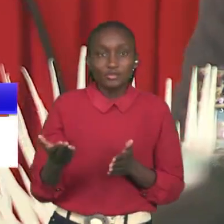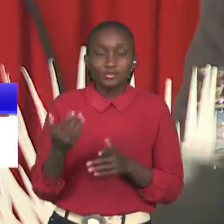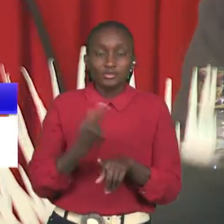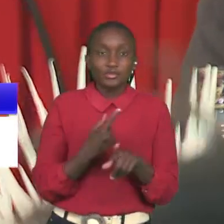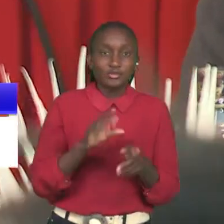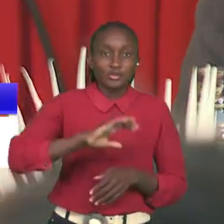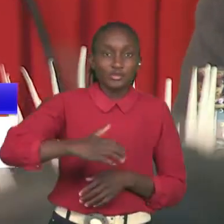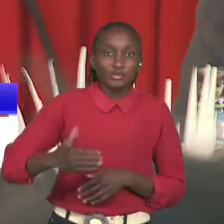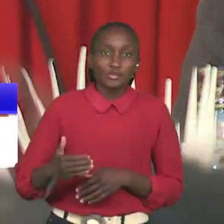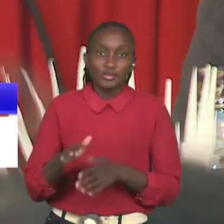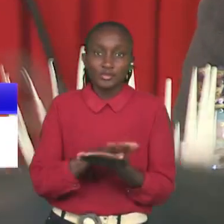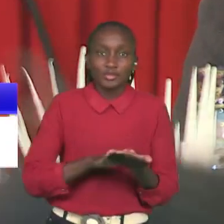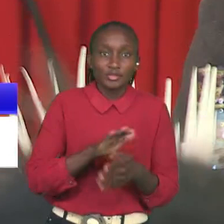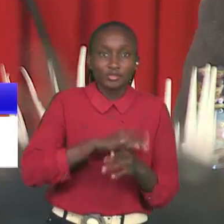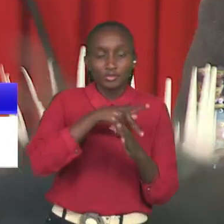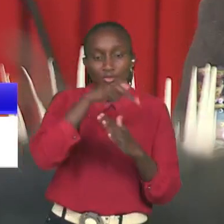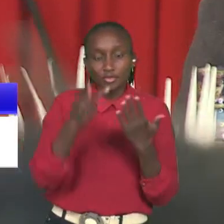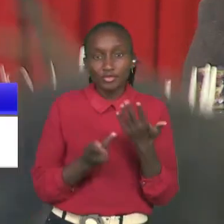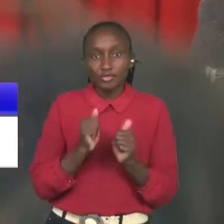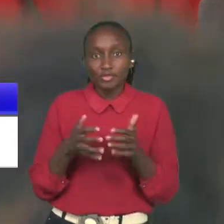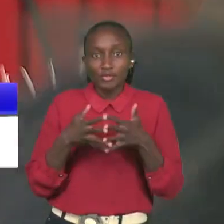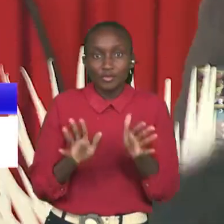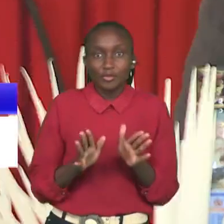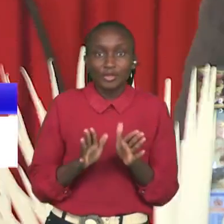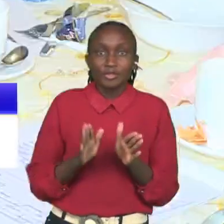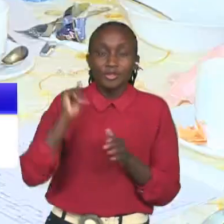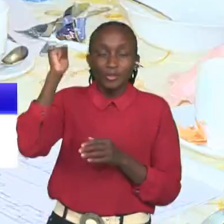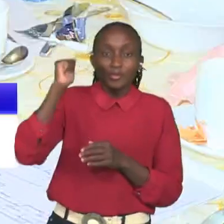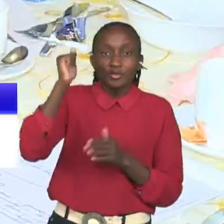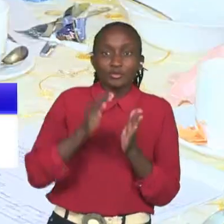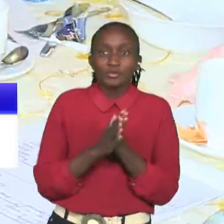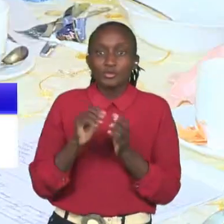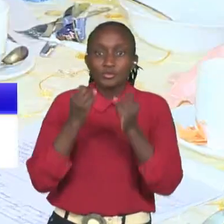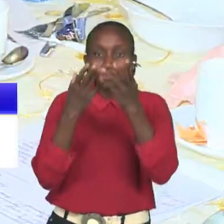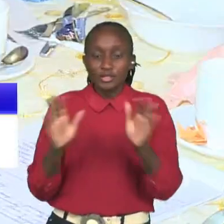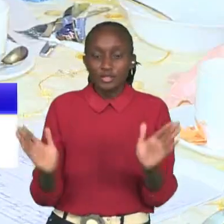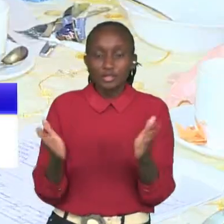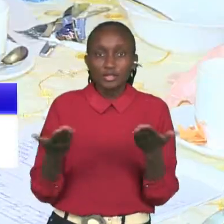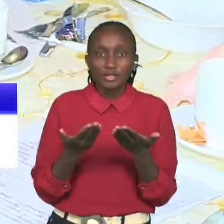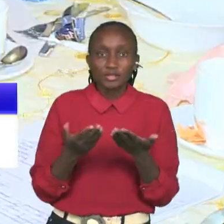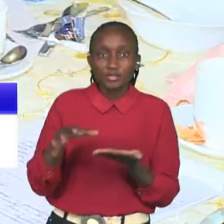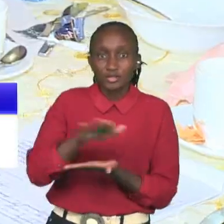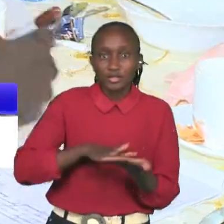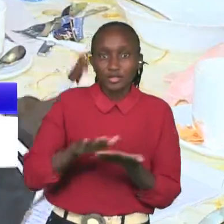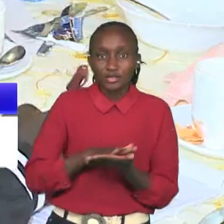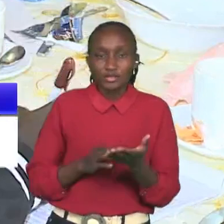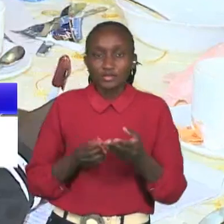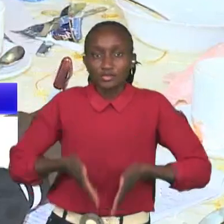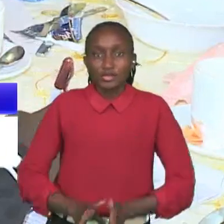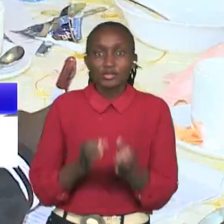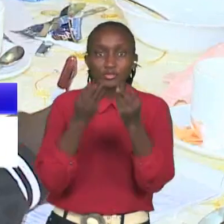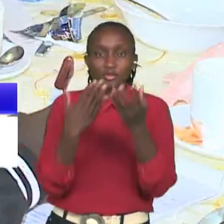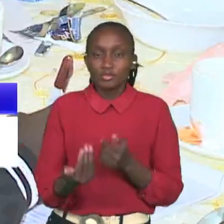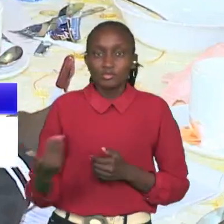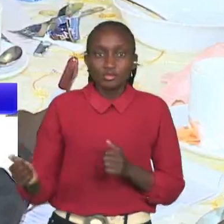counties, basing on population, which has opened window for politics, with many urging their constituents to sire more children in order